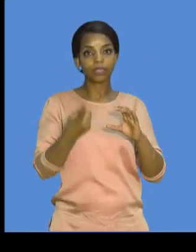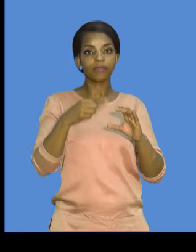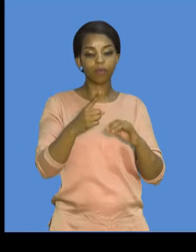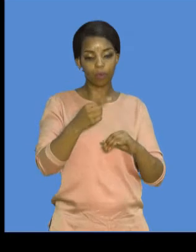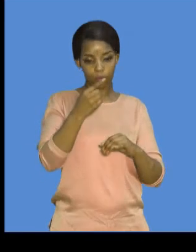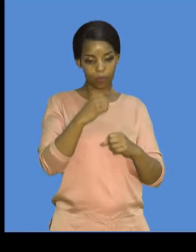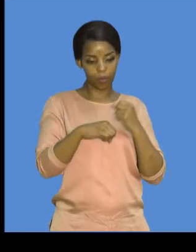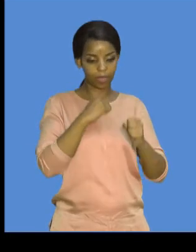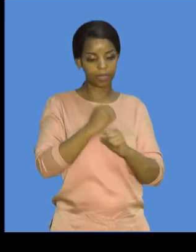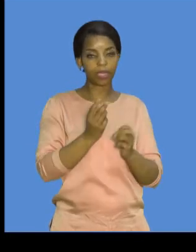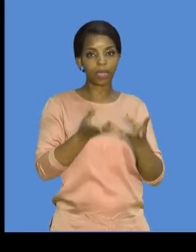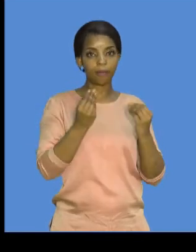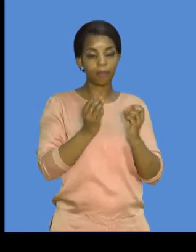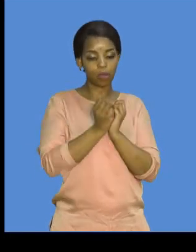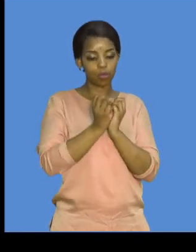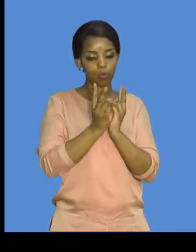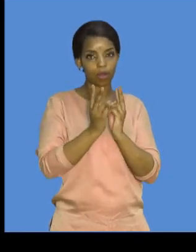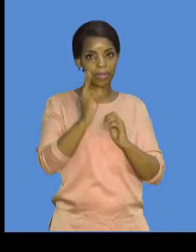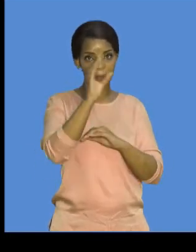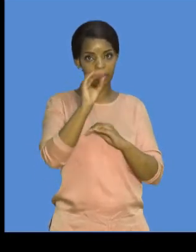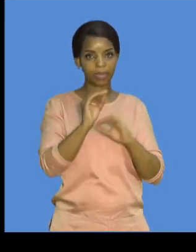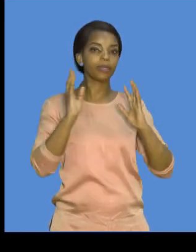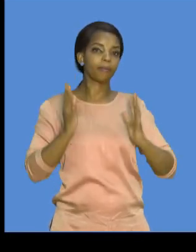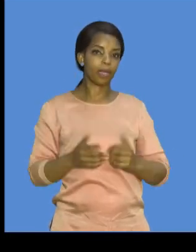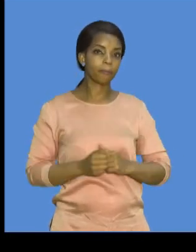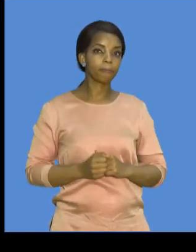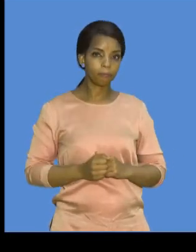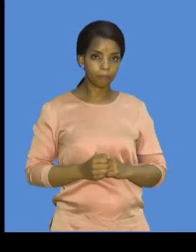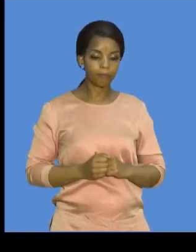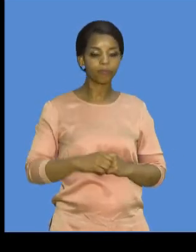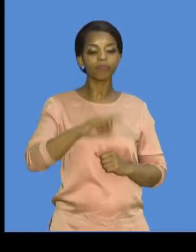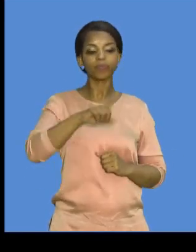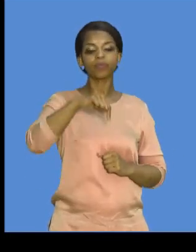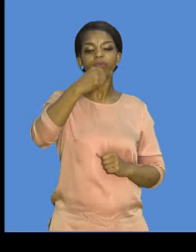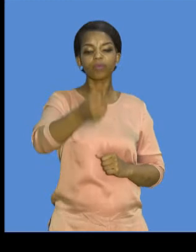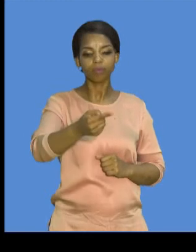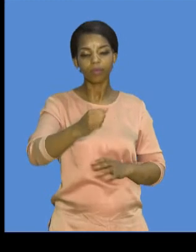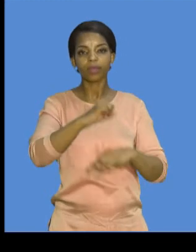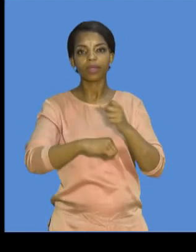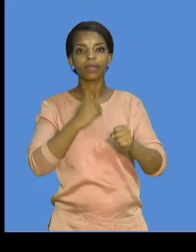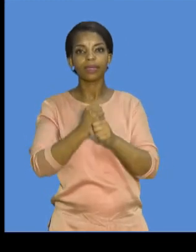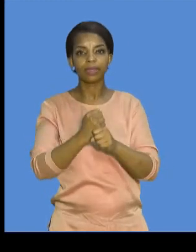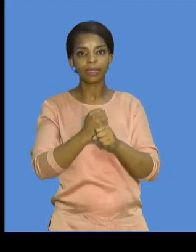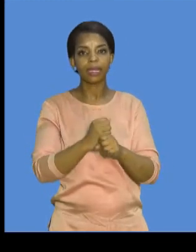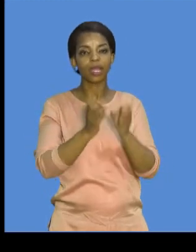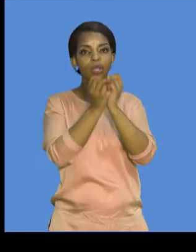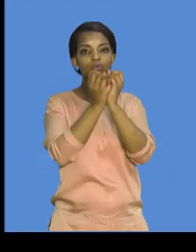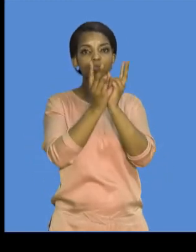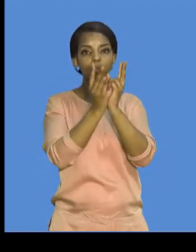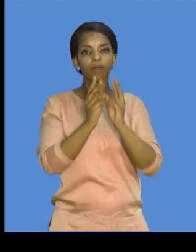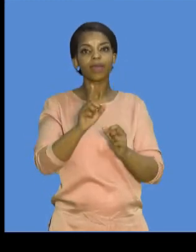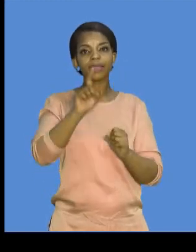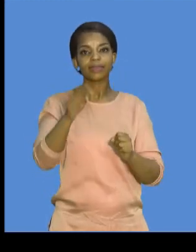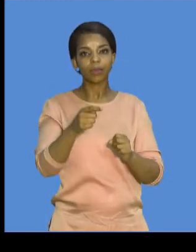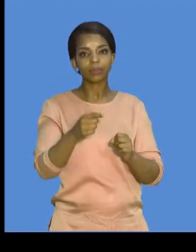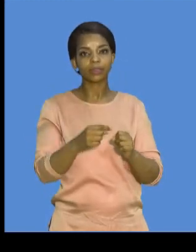10,000 for the first year. For the second year, you will get 12% of the 10,000